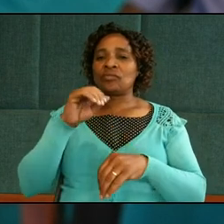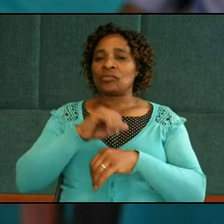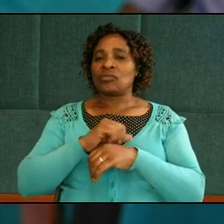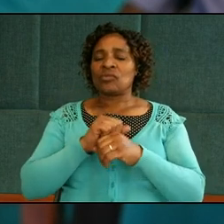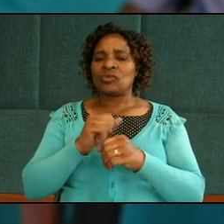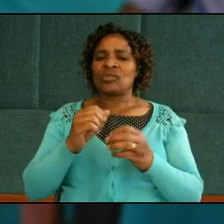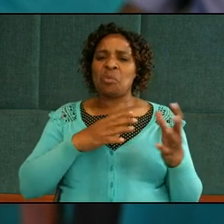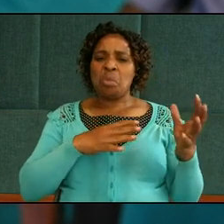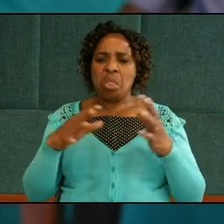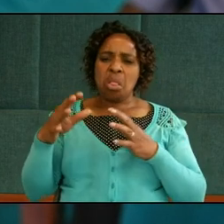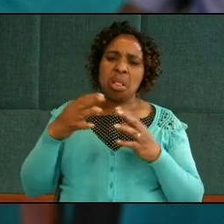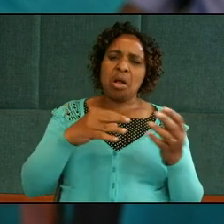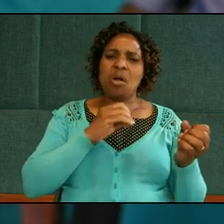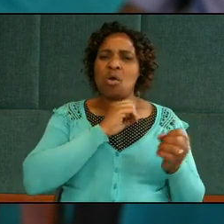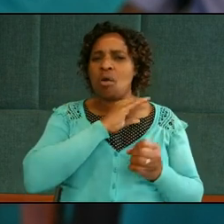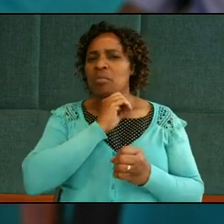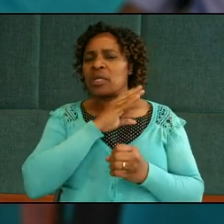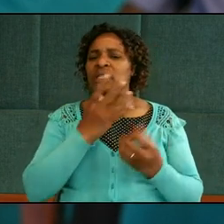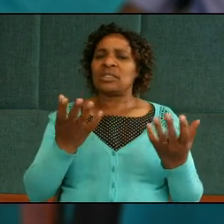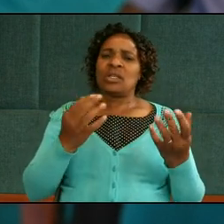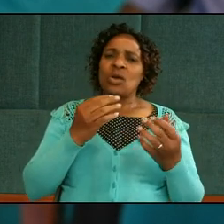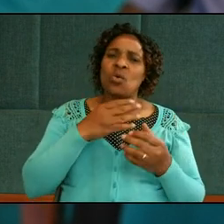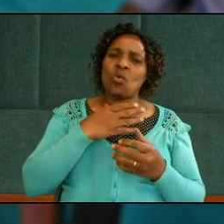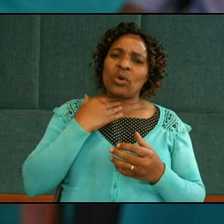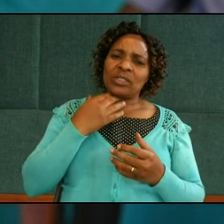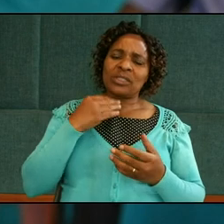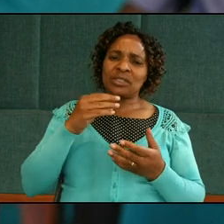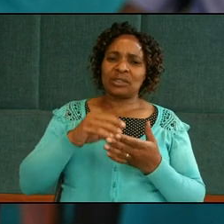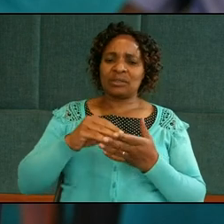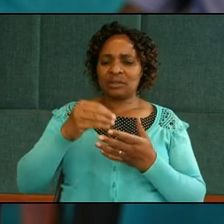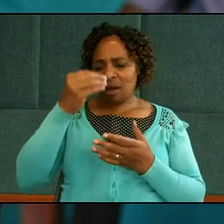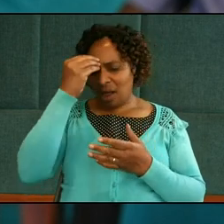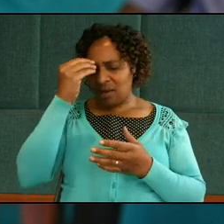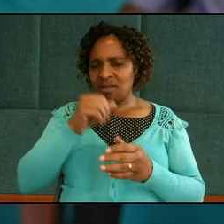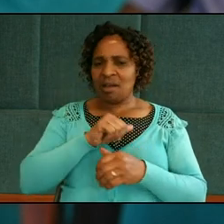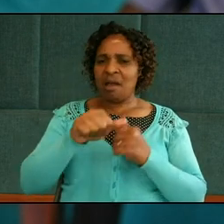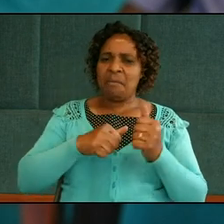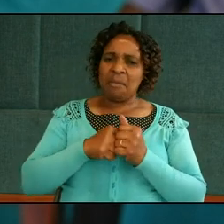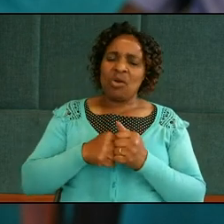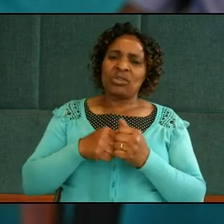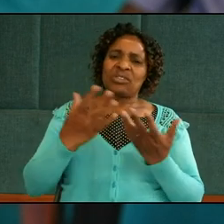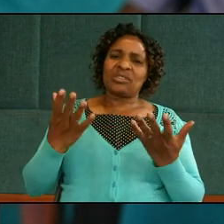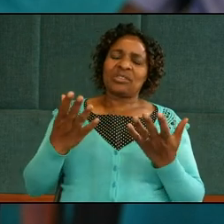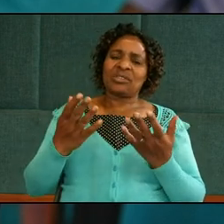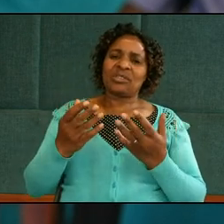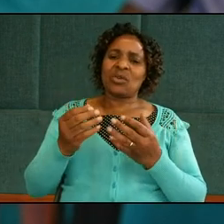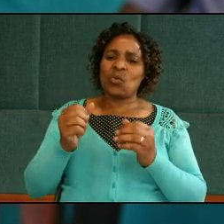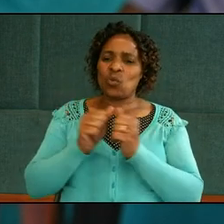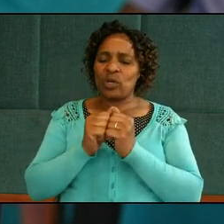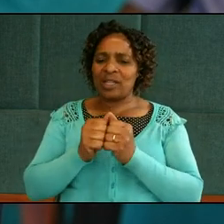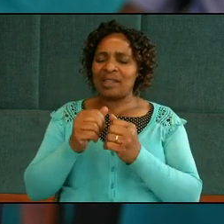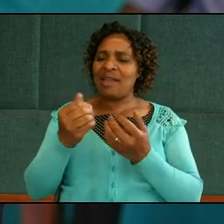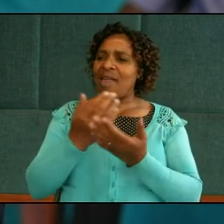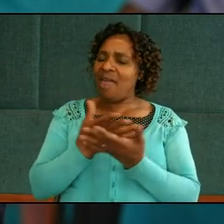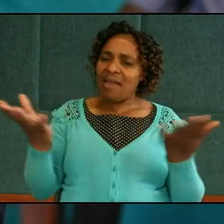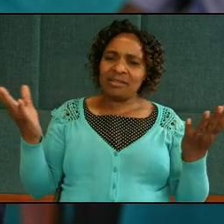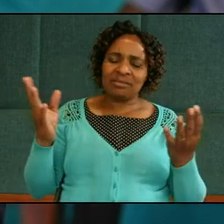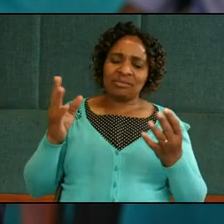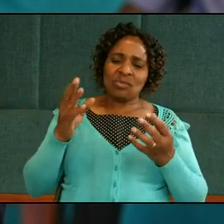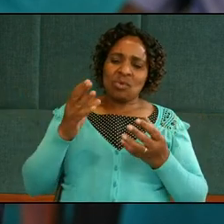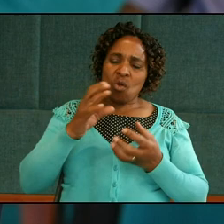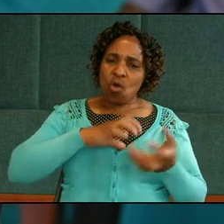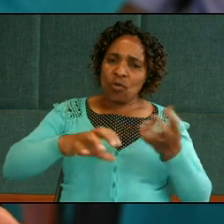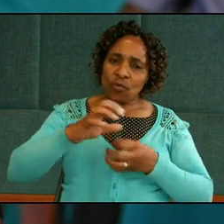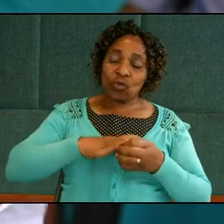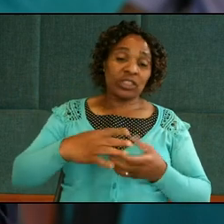huge commotion, and complained that she didn't want her child learning about pagan gods and Latvian mythology in school.